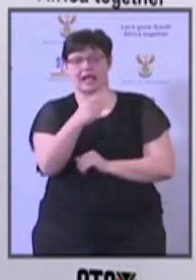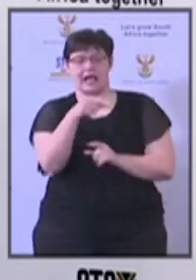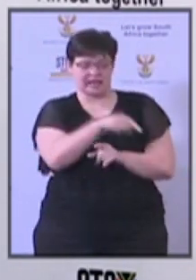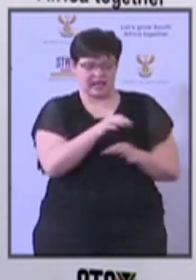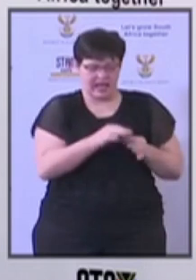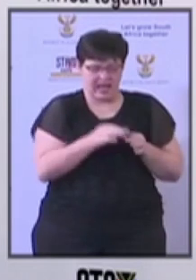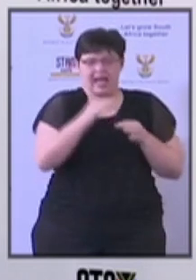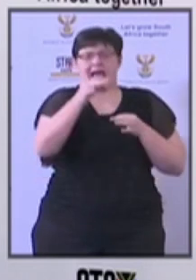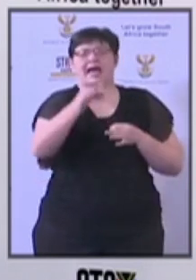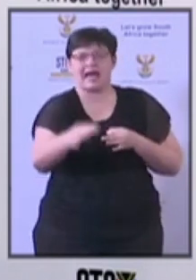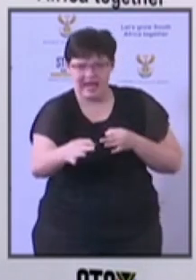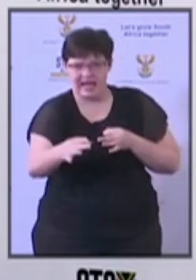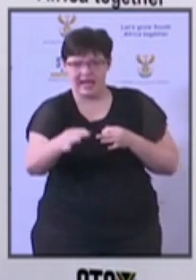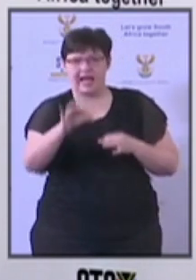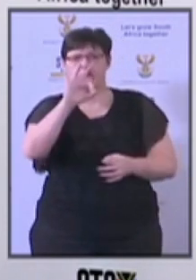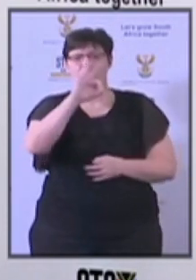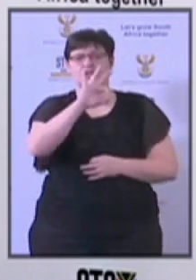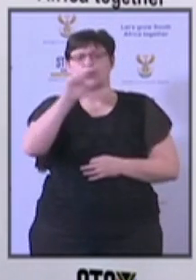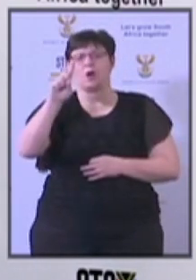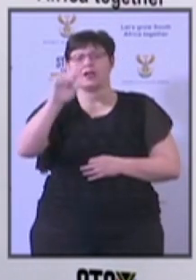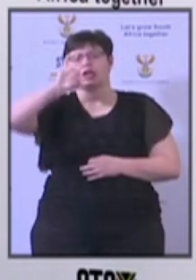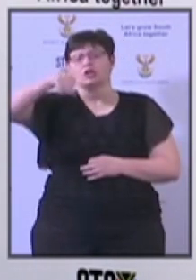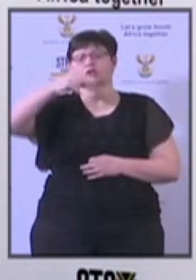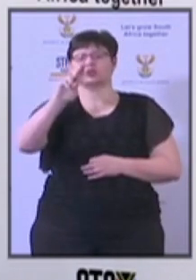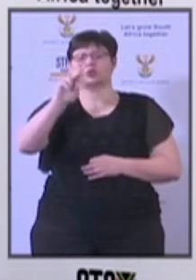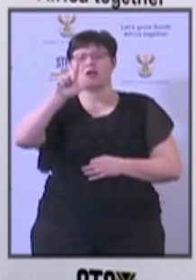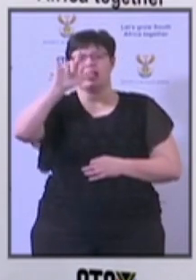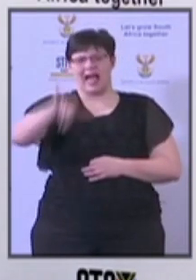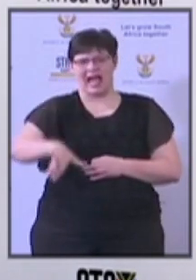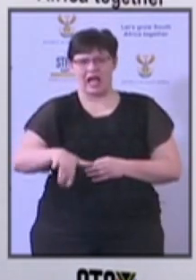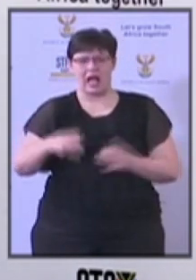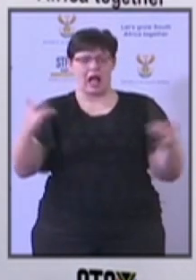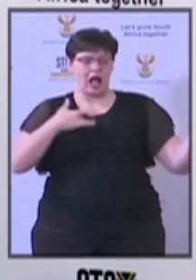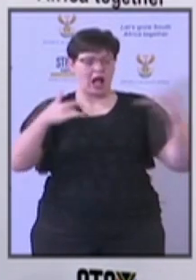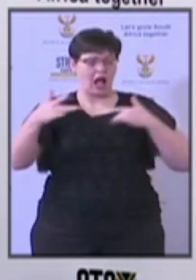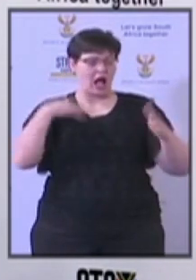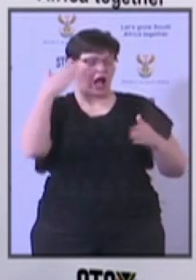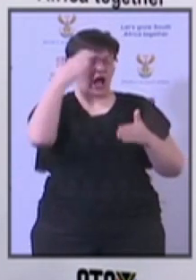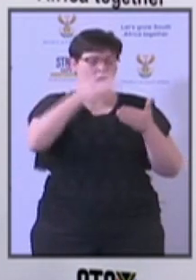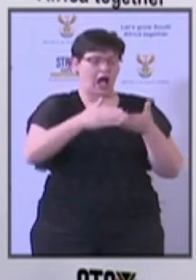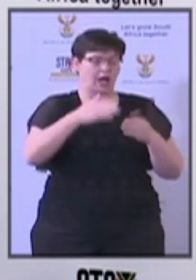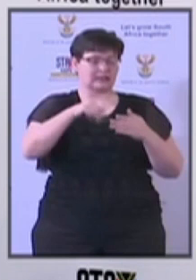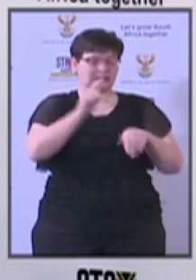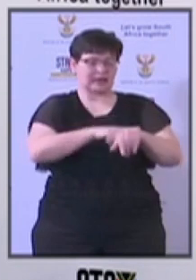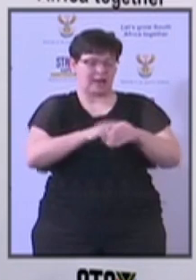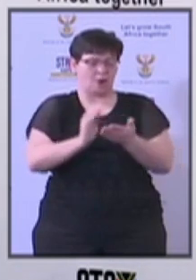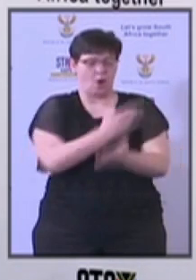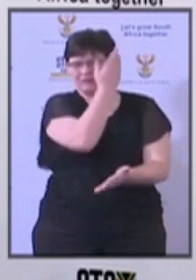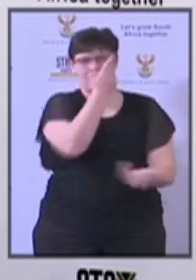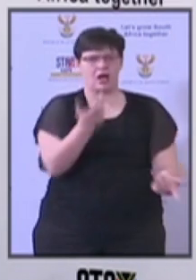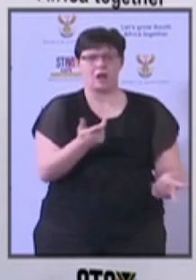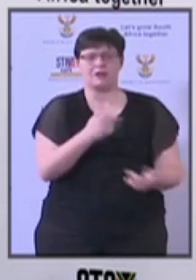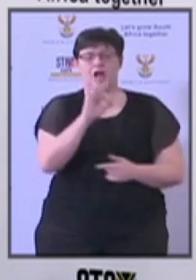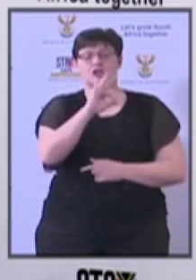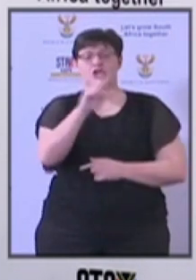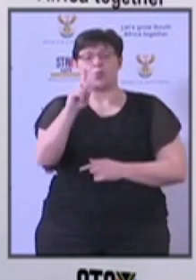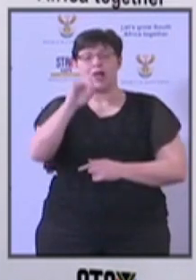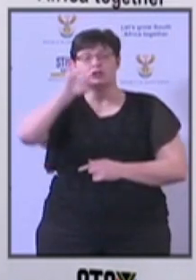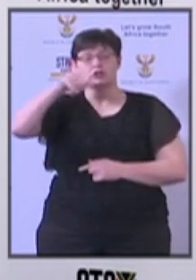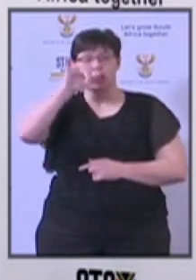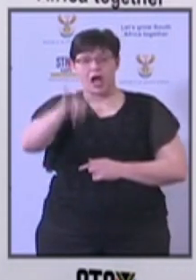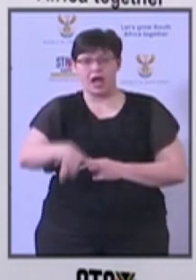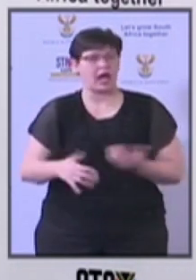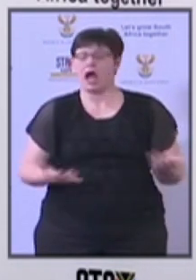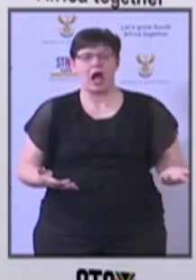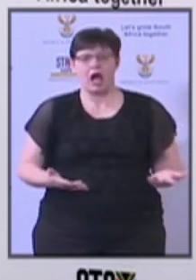it up to the 31st of July. You don't have to worry about it. When the 31st of July arrived, we extended it to